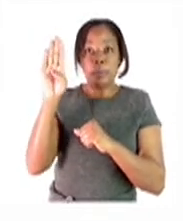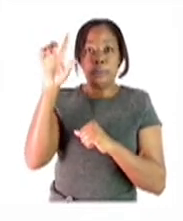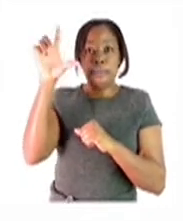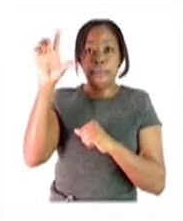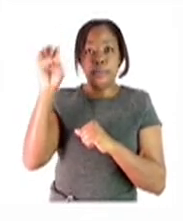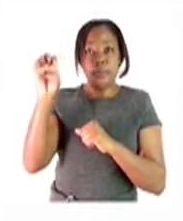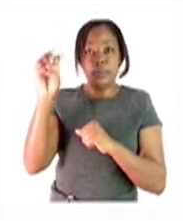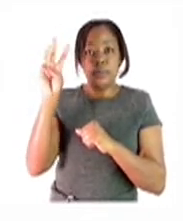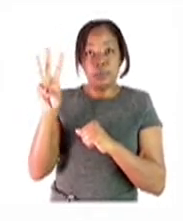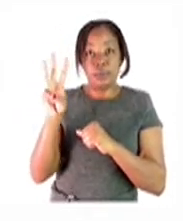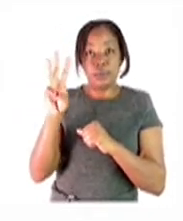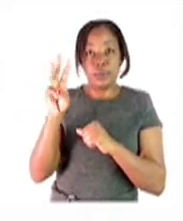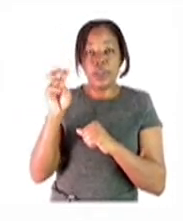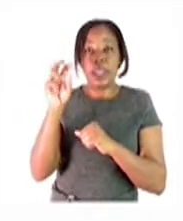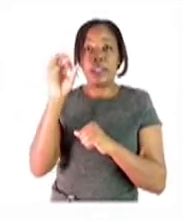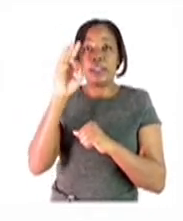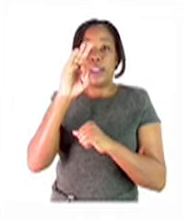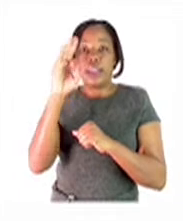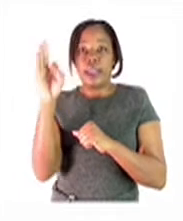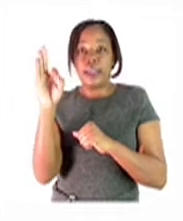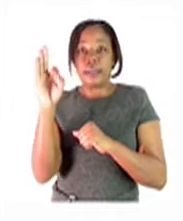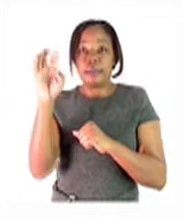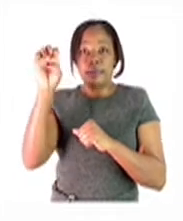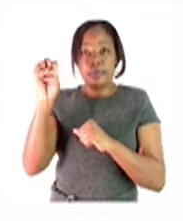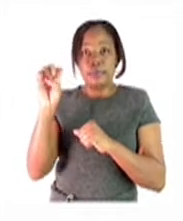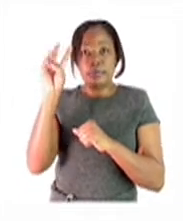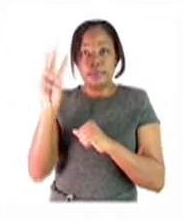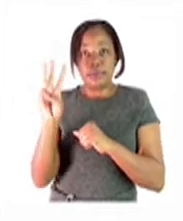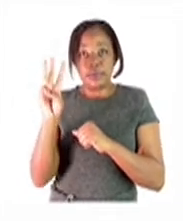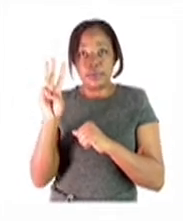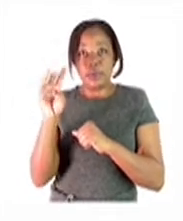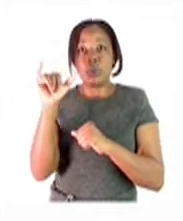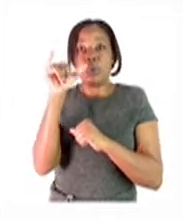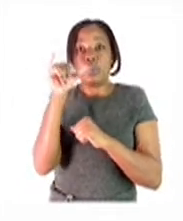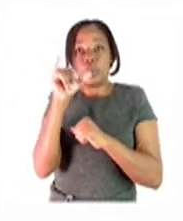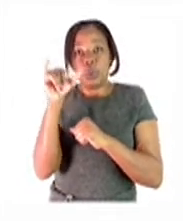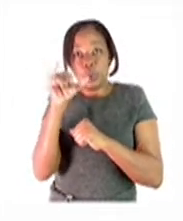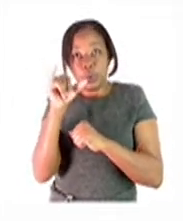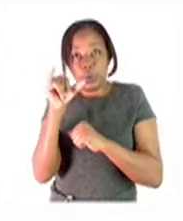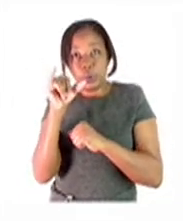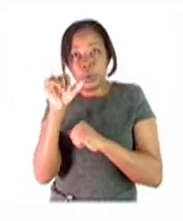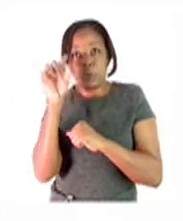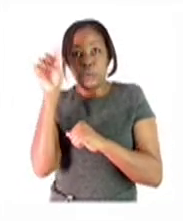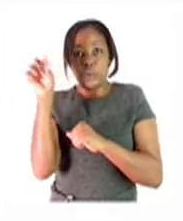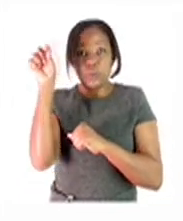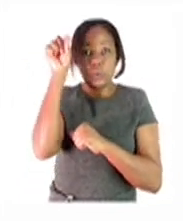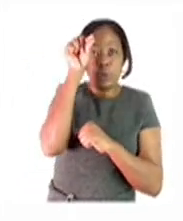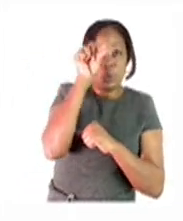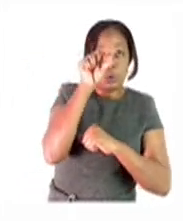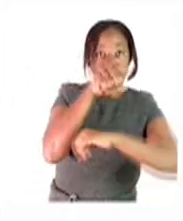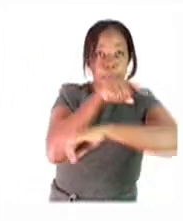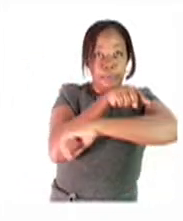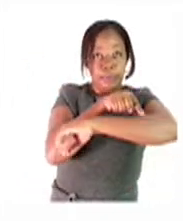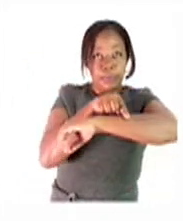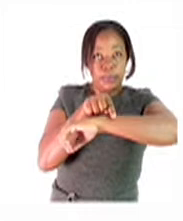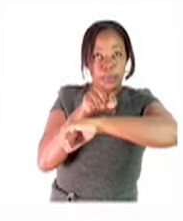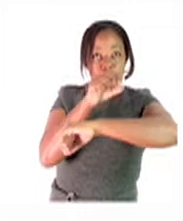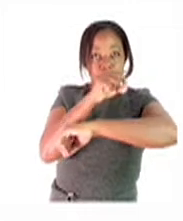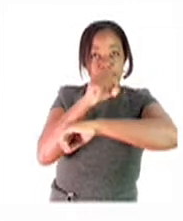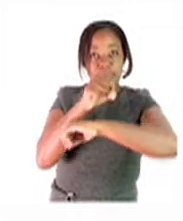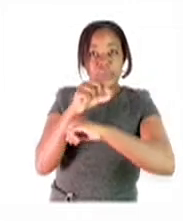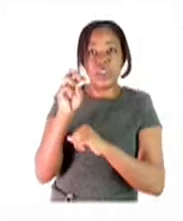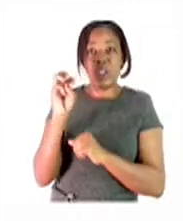it was yesterday. And few for less. Literal things, if I have few number of things, that